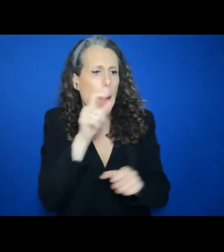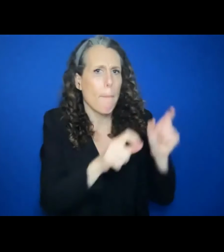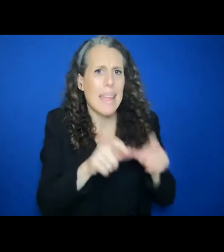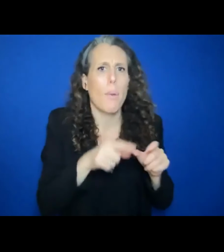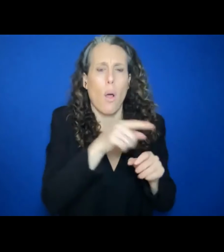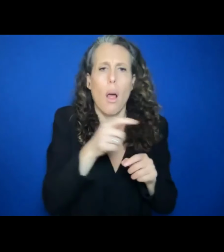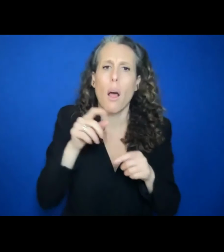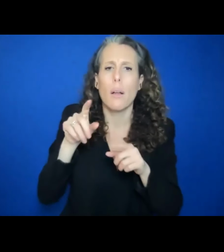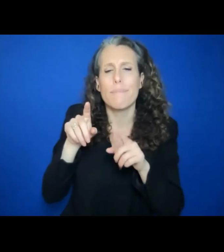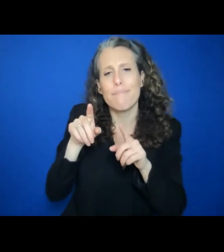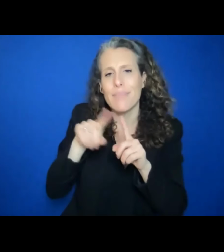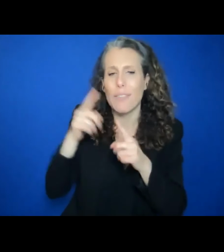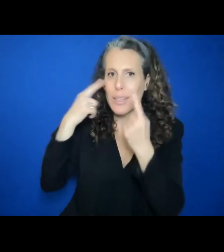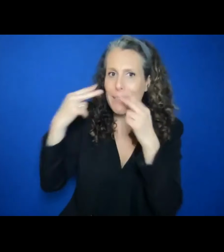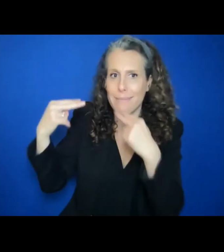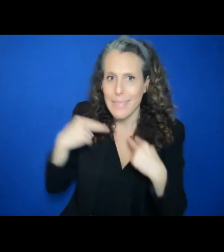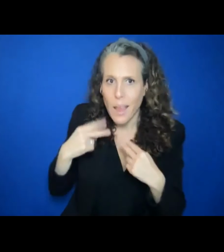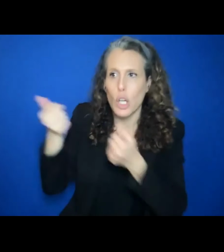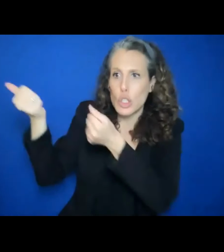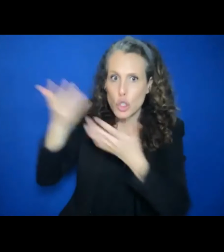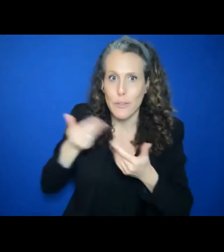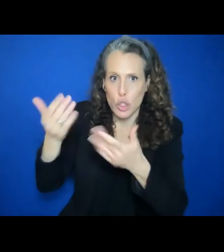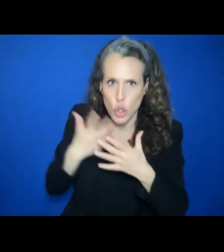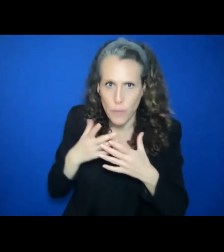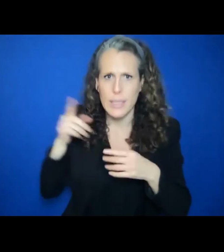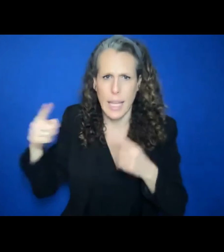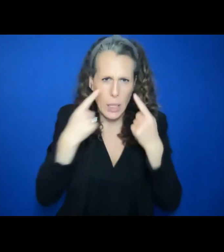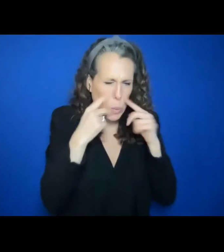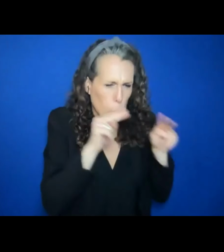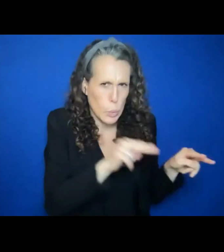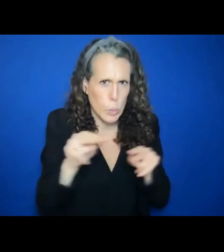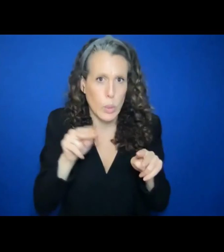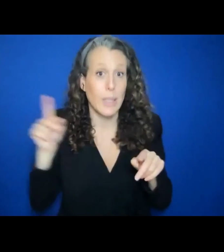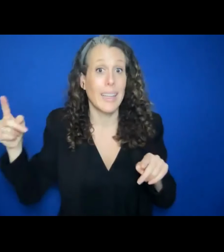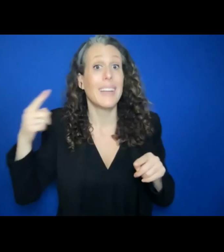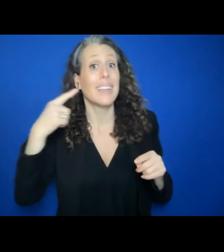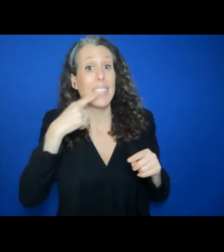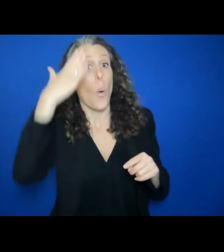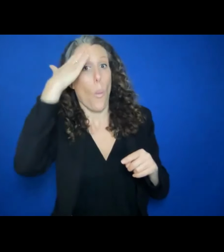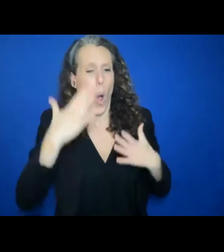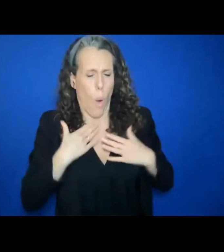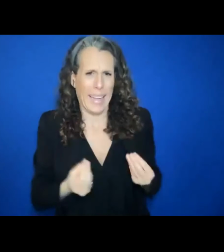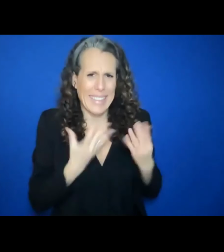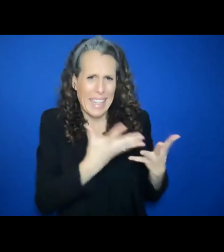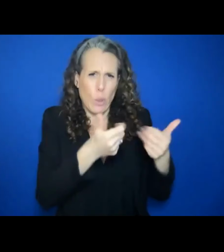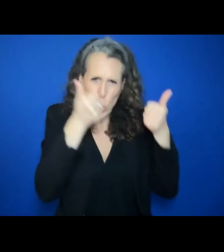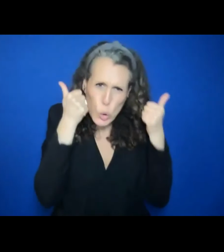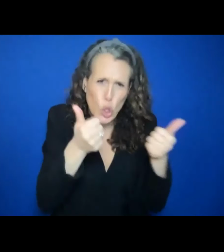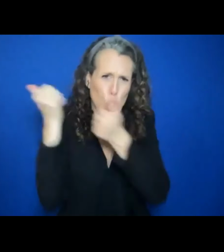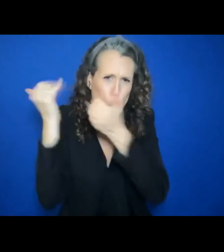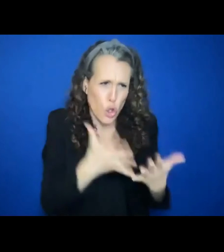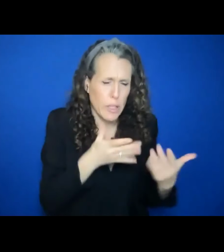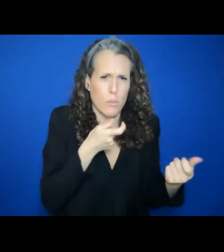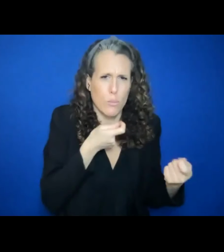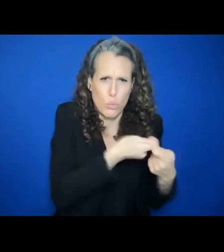disabled people to ensure they receive the best services. That's the idea. So what's happening